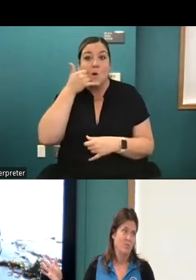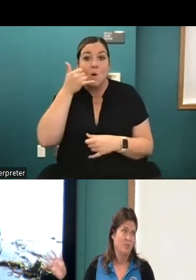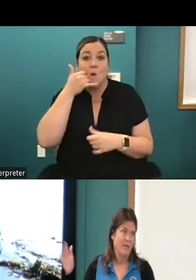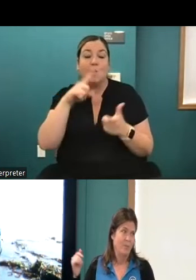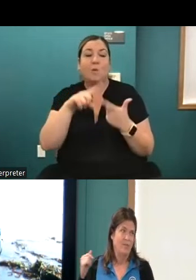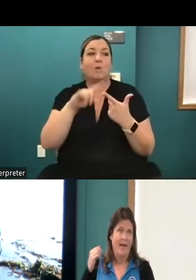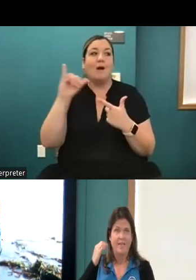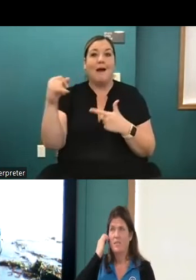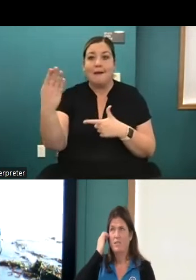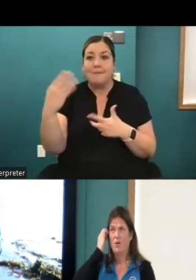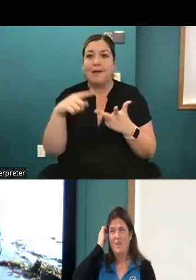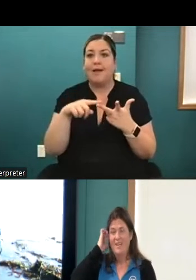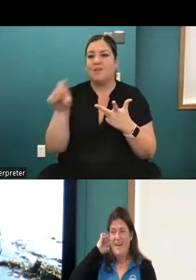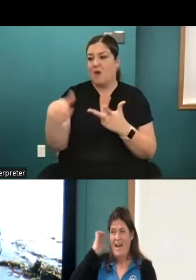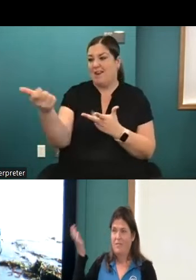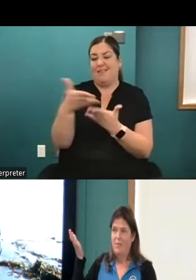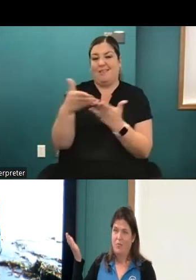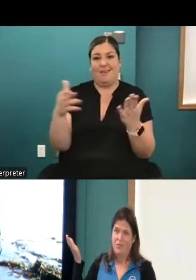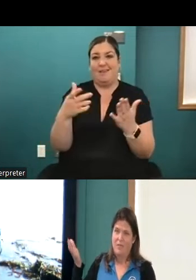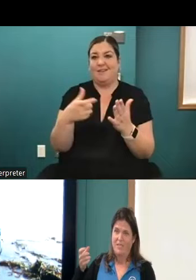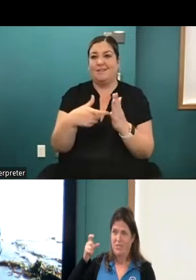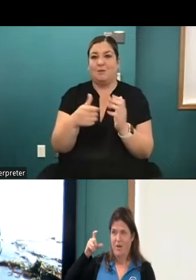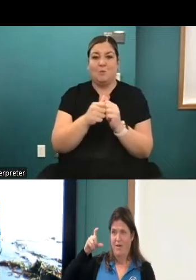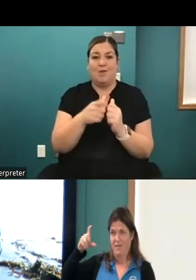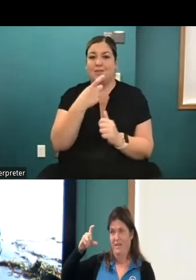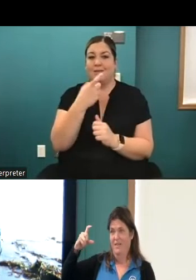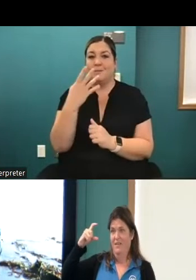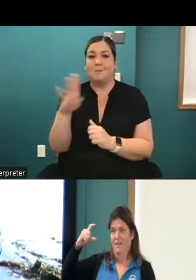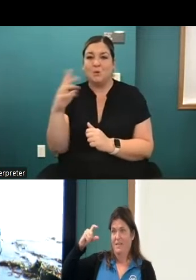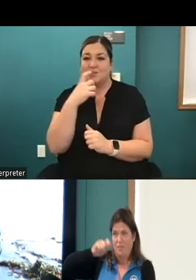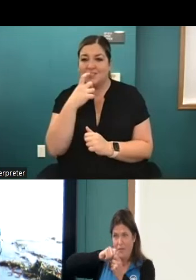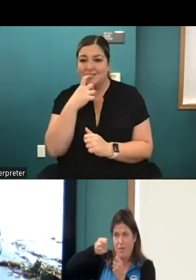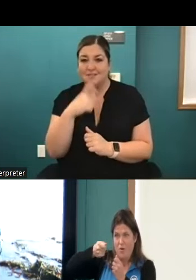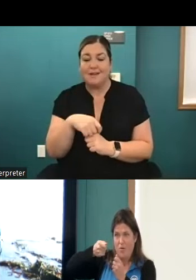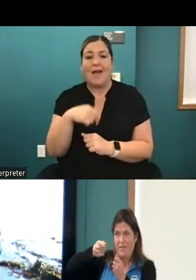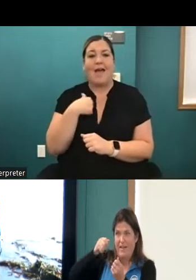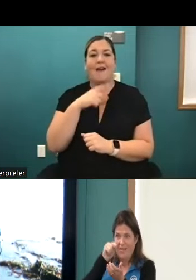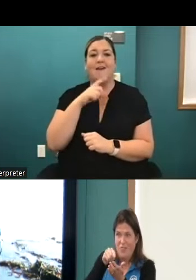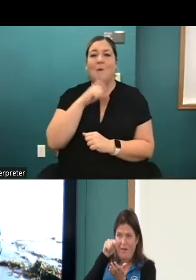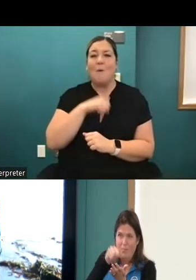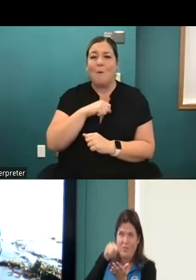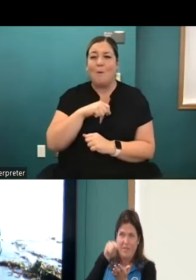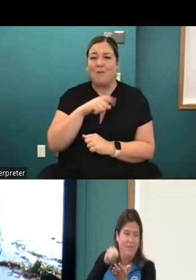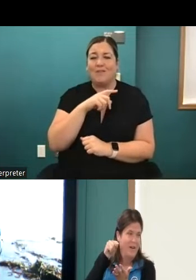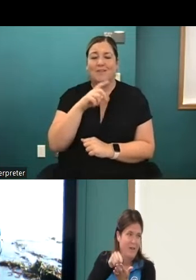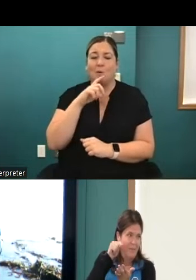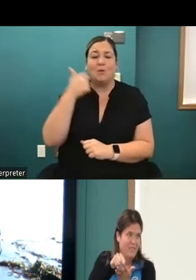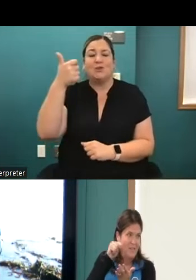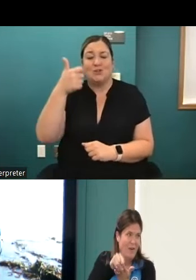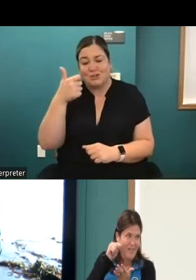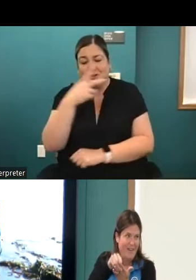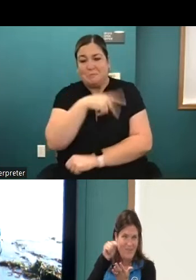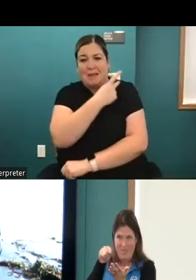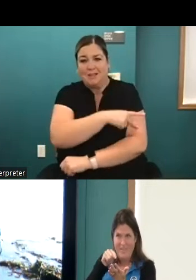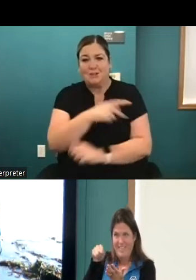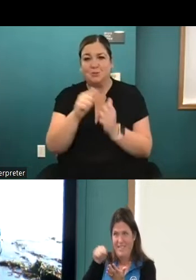any Bluetooth enabled device. So I have some elderly patients who have like the flip phone that, you have to push it 5 times to get